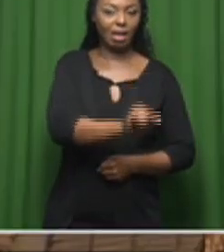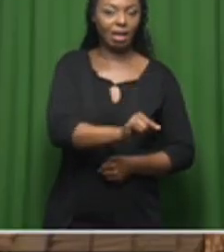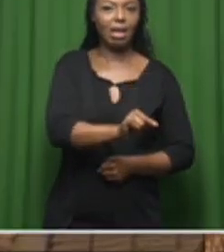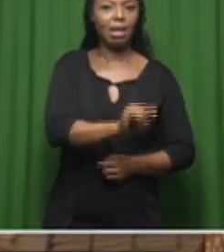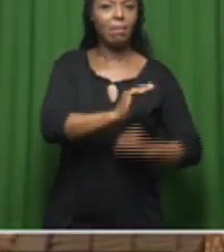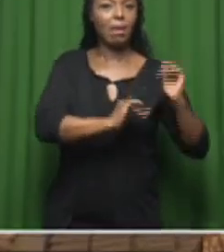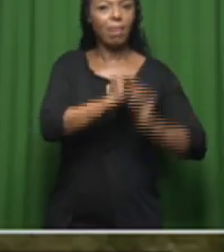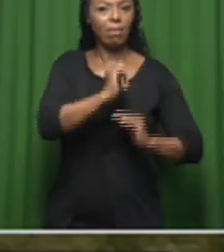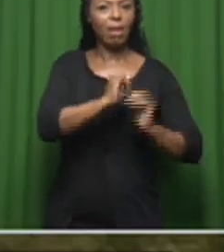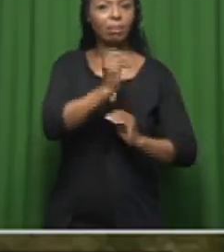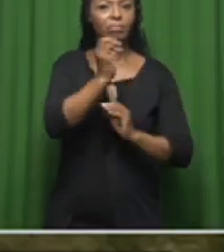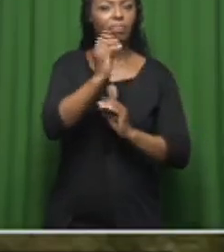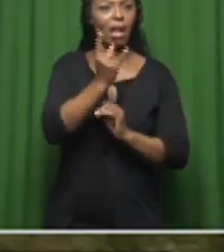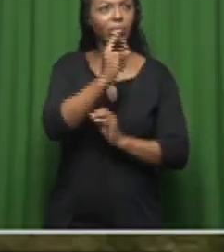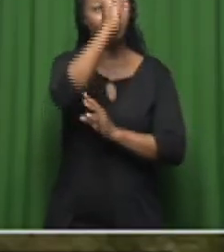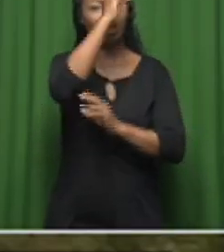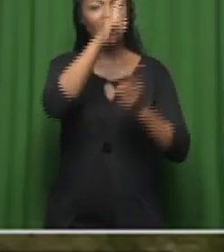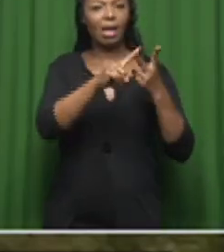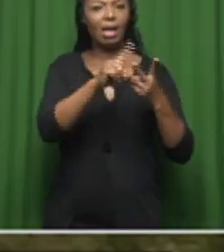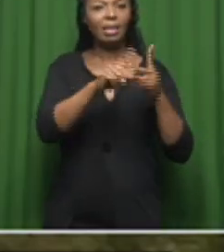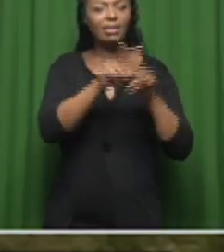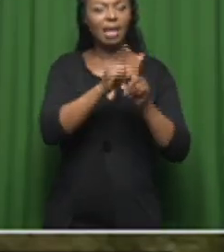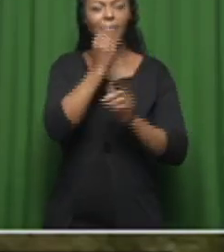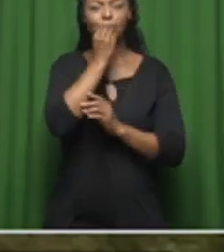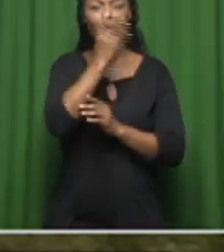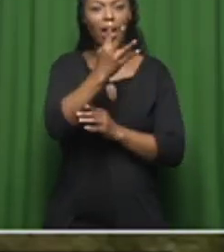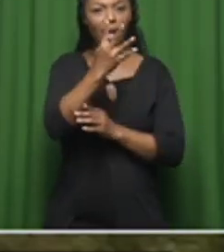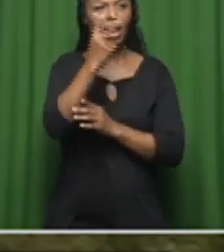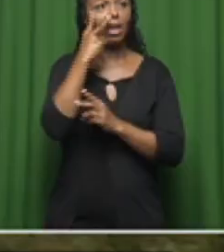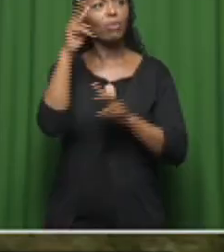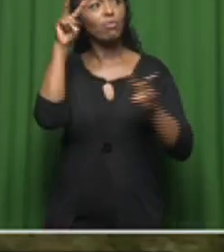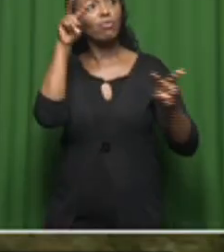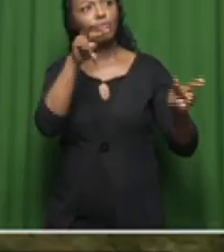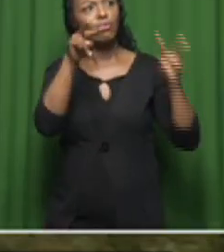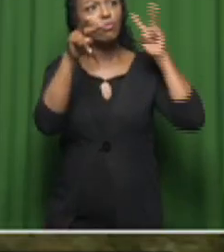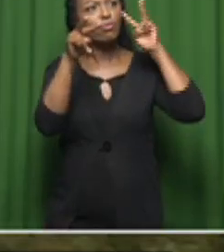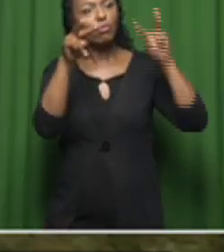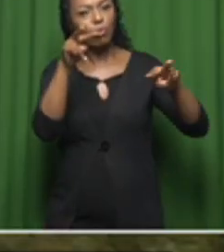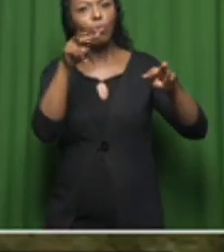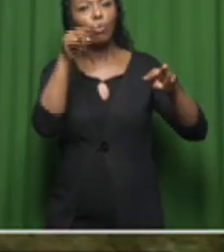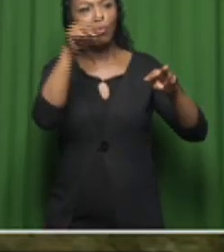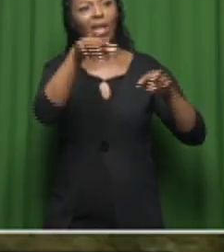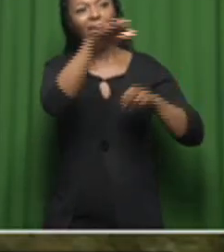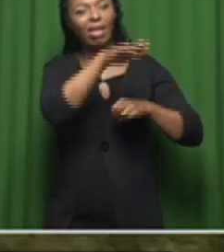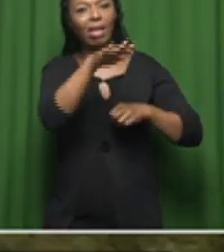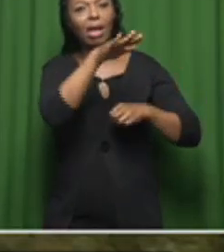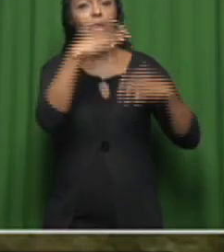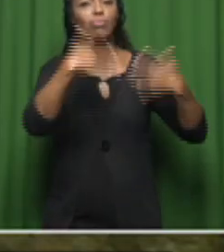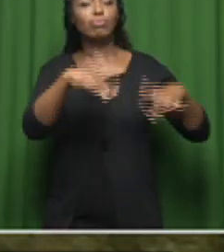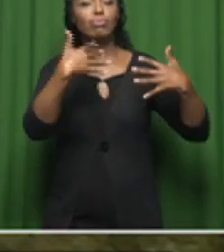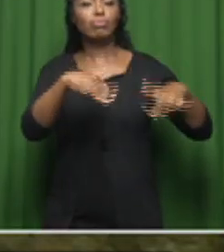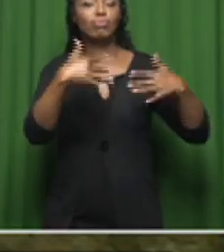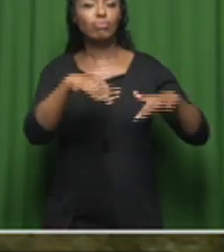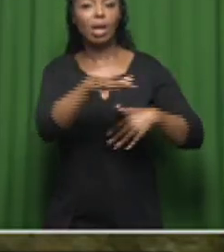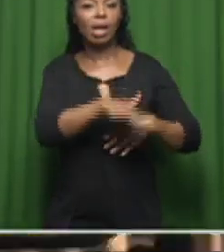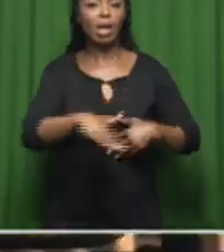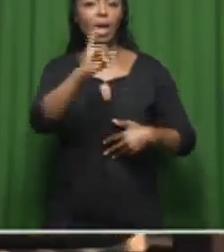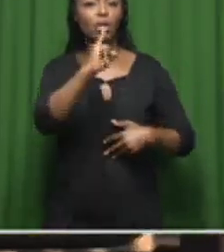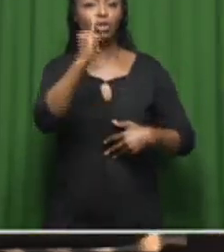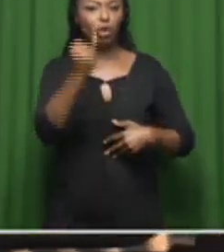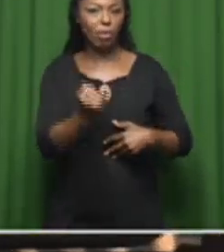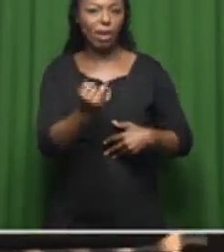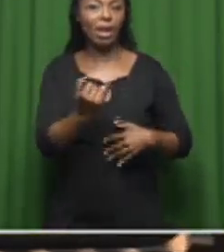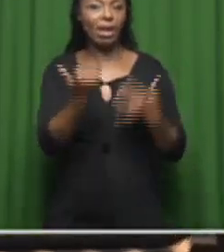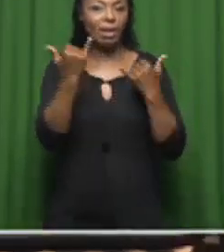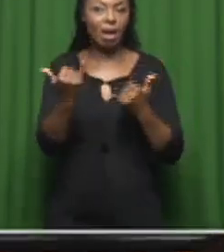because of its centrality, and as well as the stunning views of Johannesburg. Today we'll be finding more about the history of this place, and we'll be in conversation with a